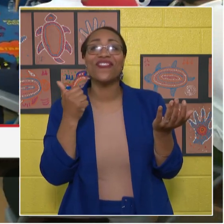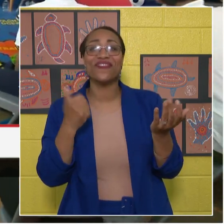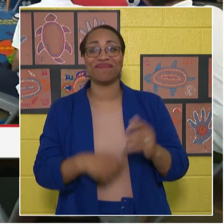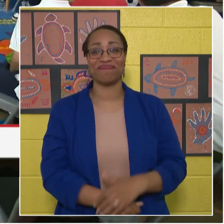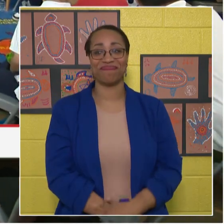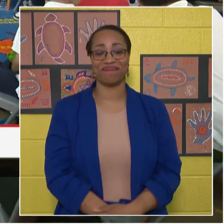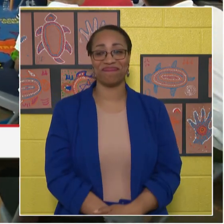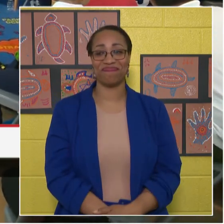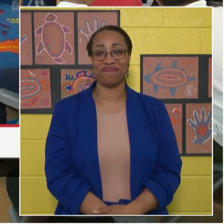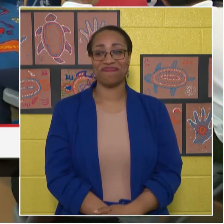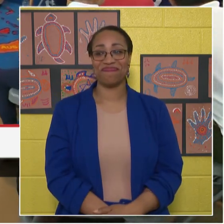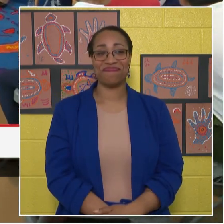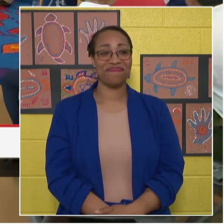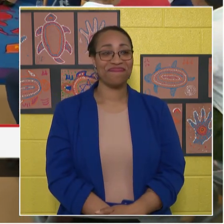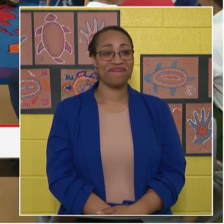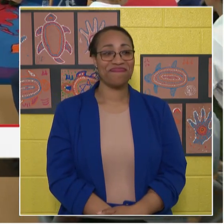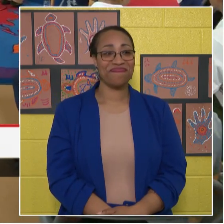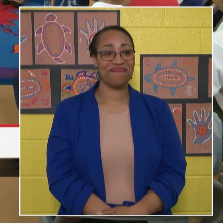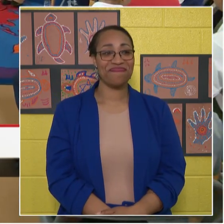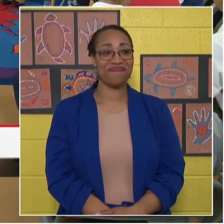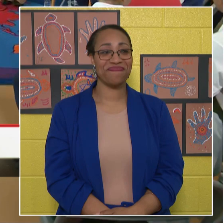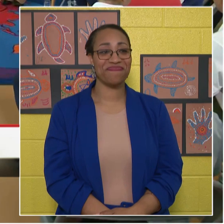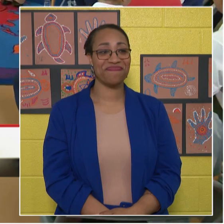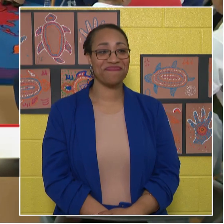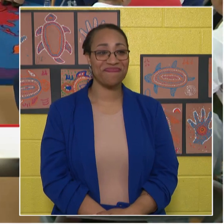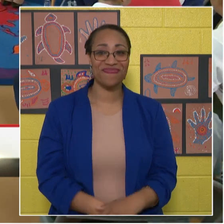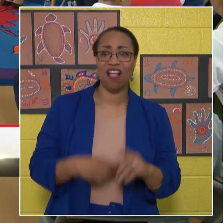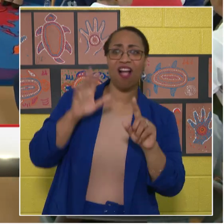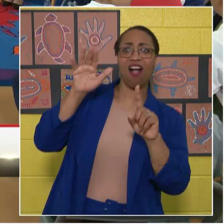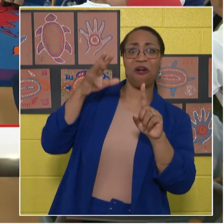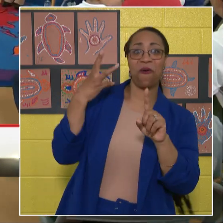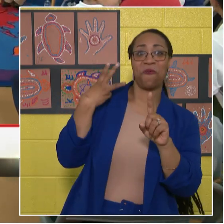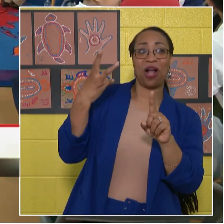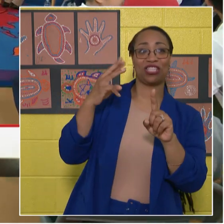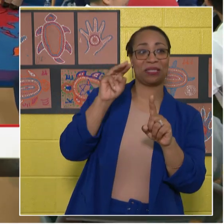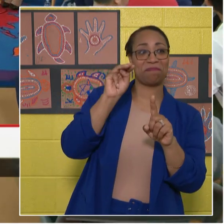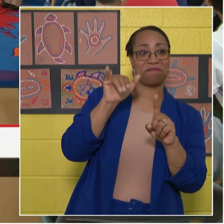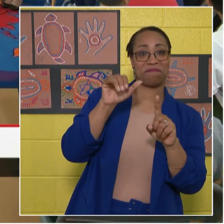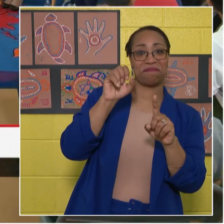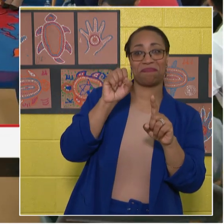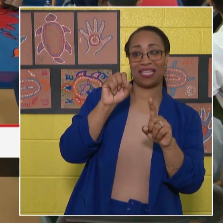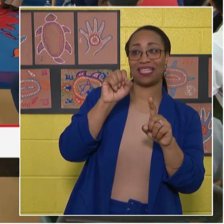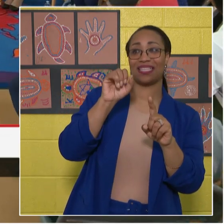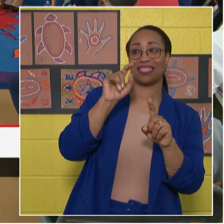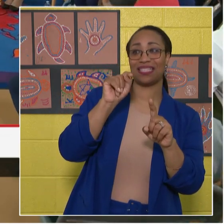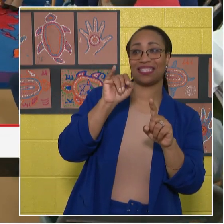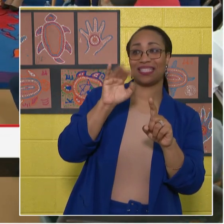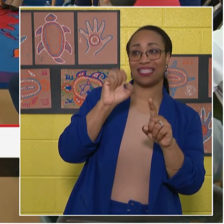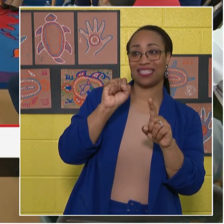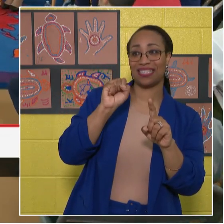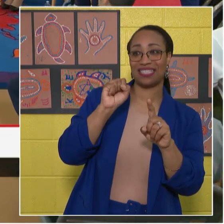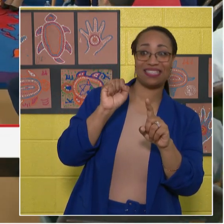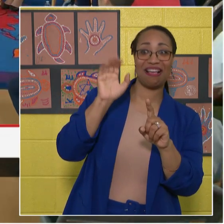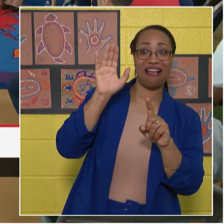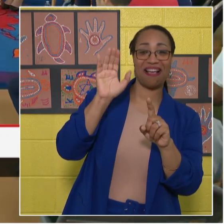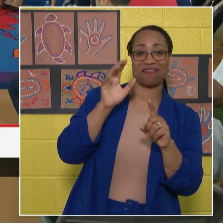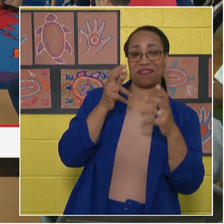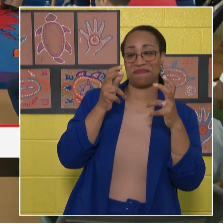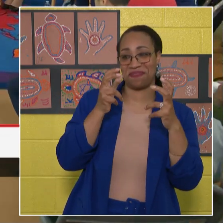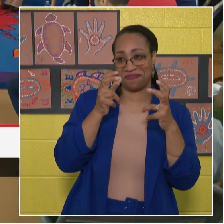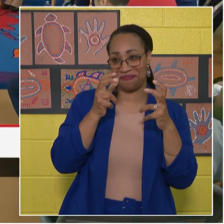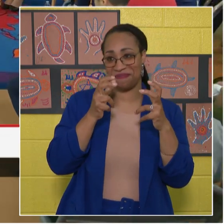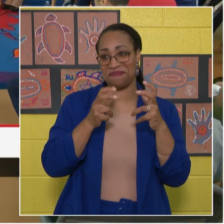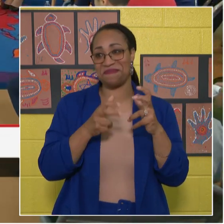The Washington Mystics, absolutely. And we're kind of experiencing a surge